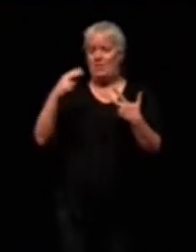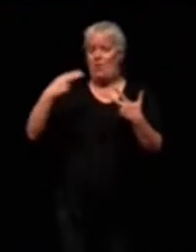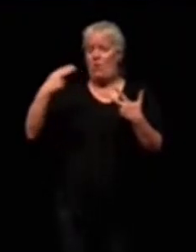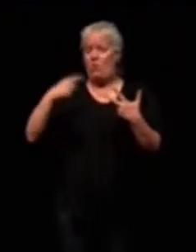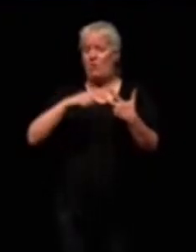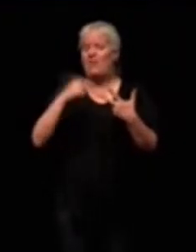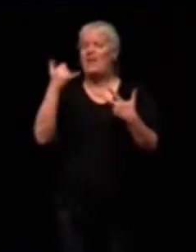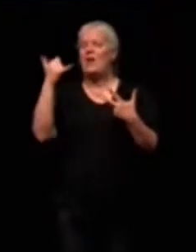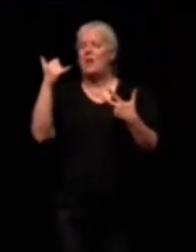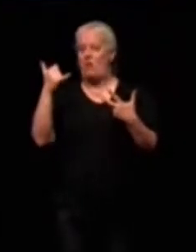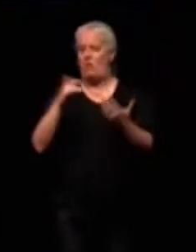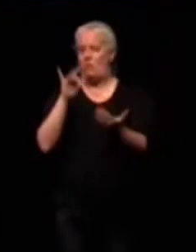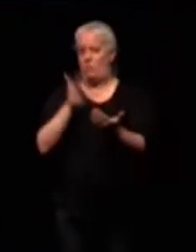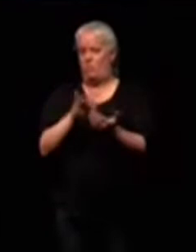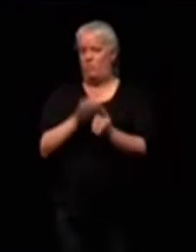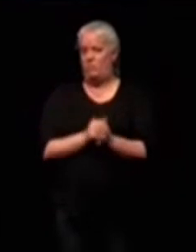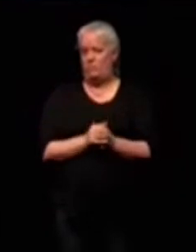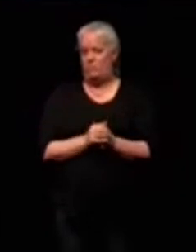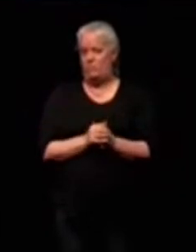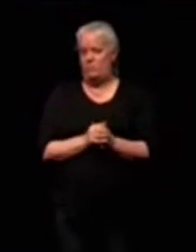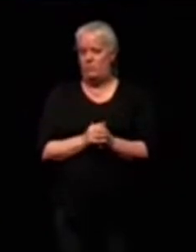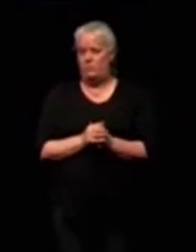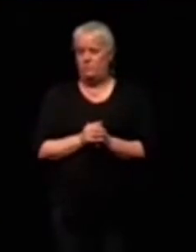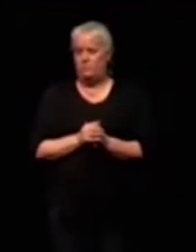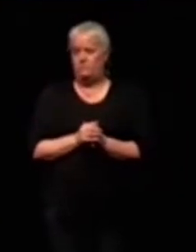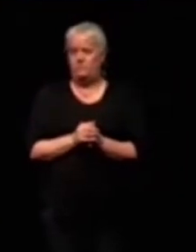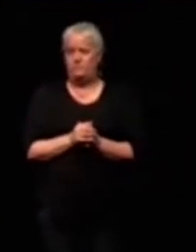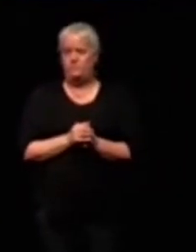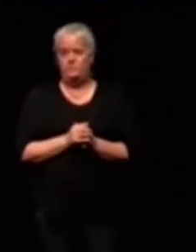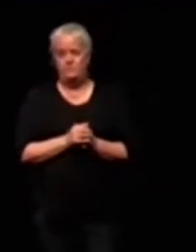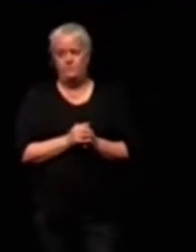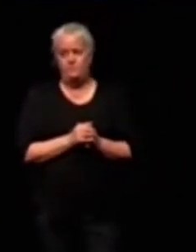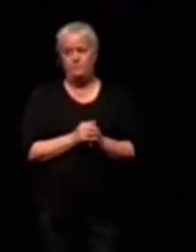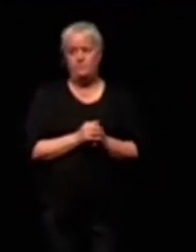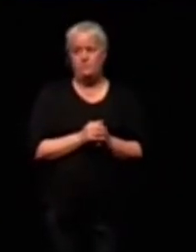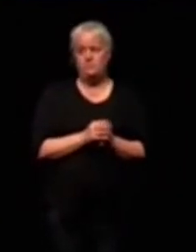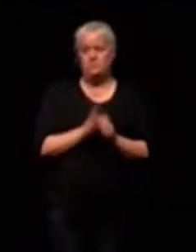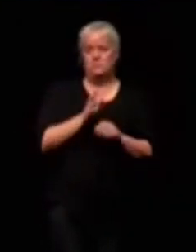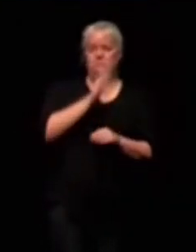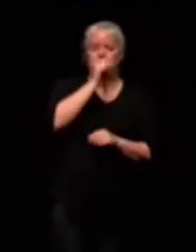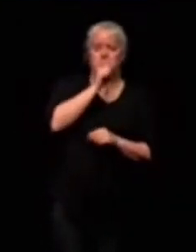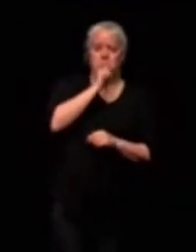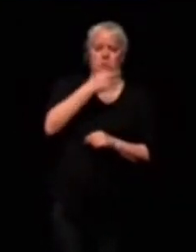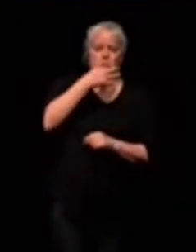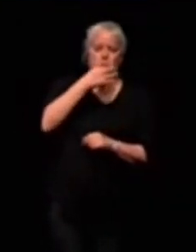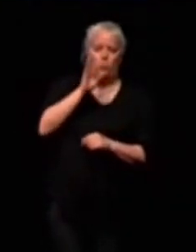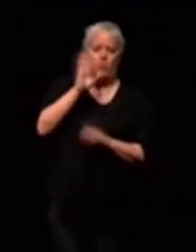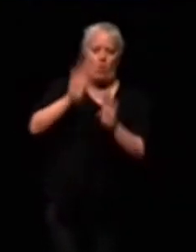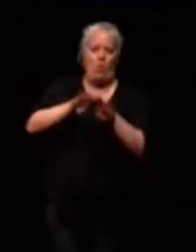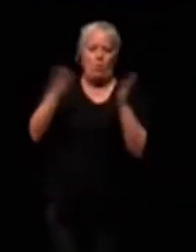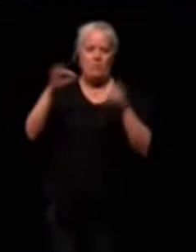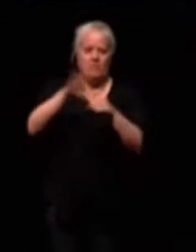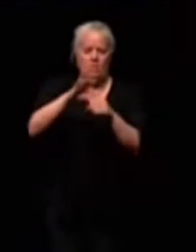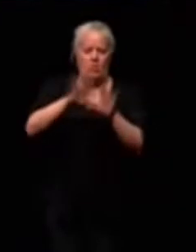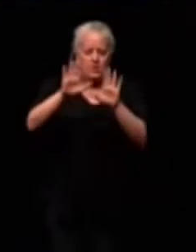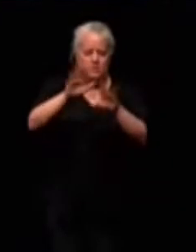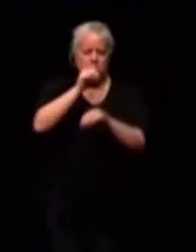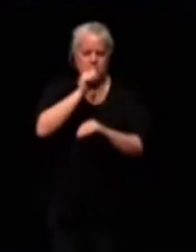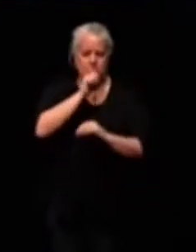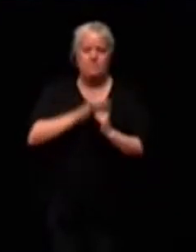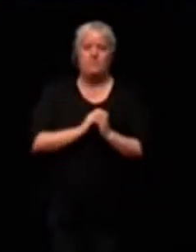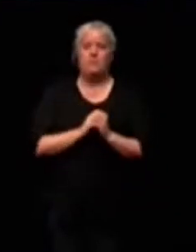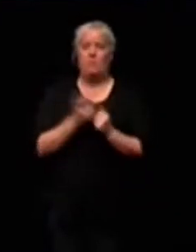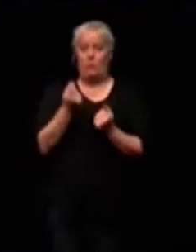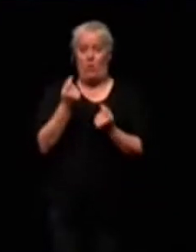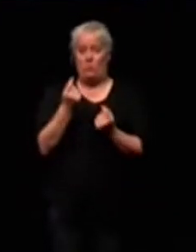it's yellow. Now, what you have to do when the voting opens, and you'll bear with us, 1 second, you push the